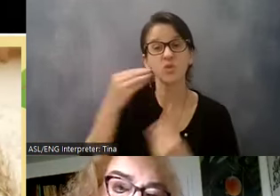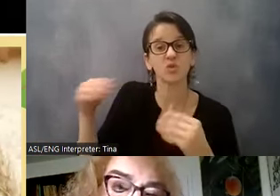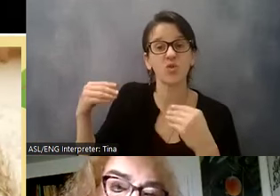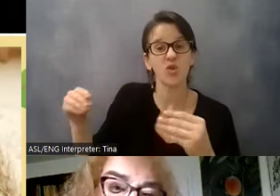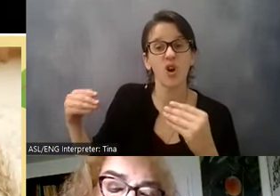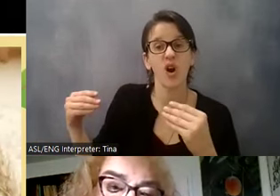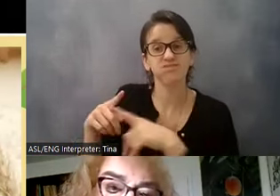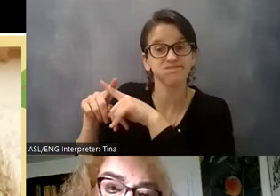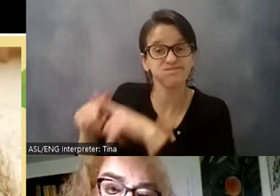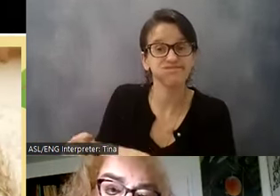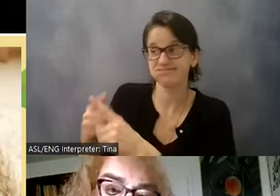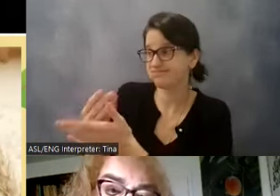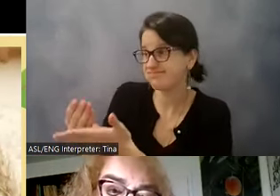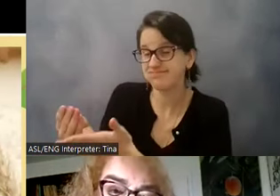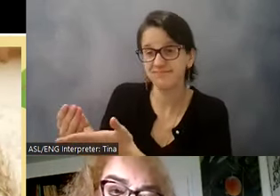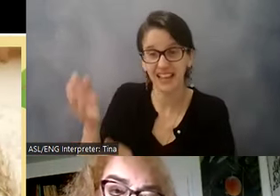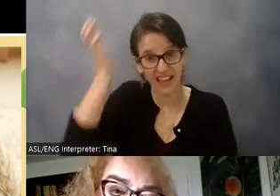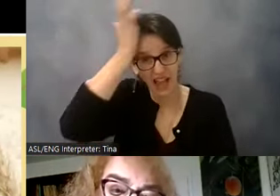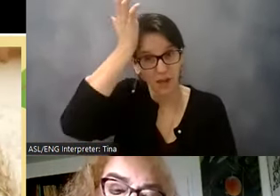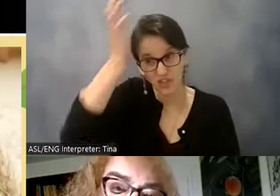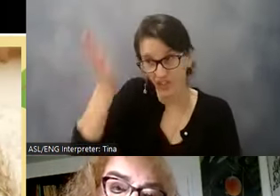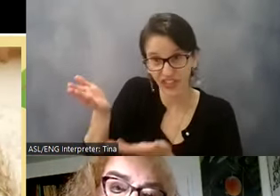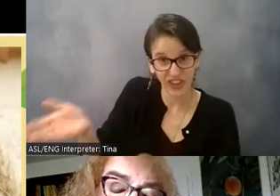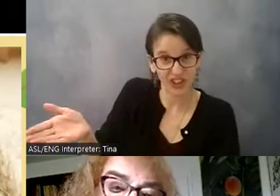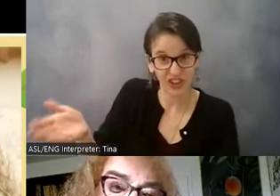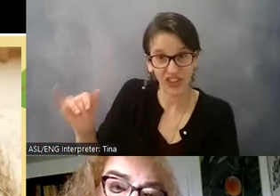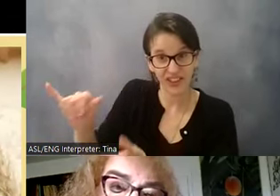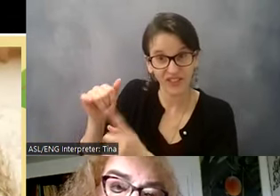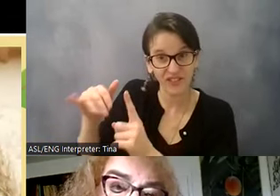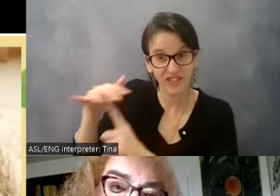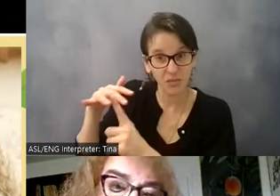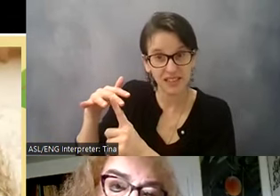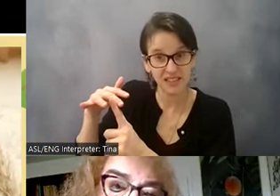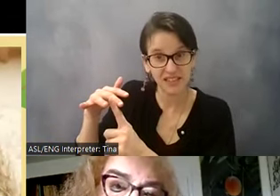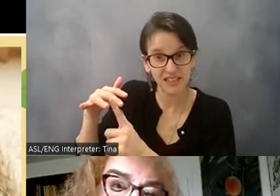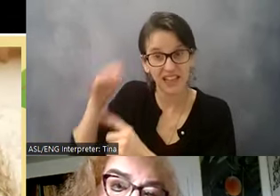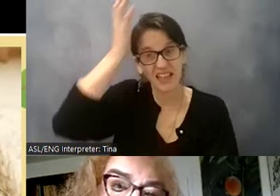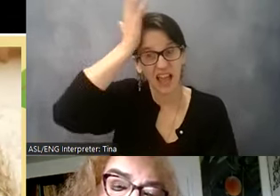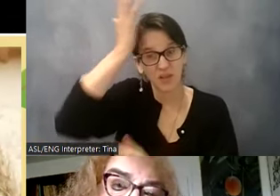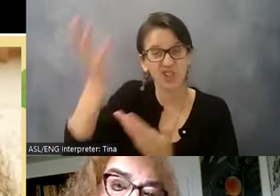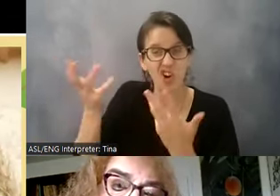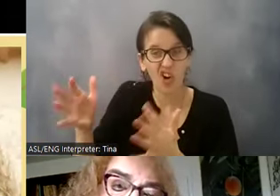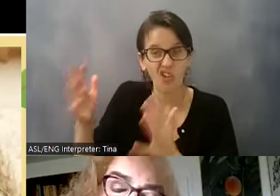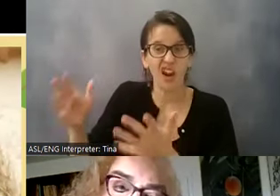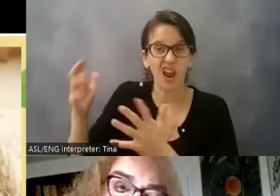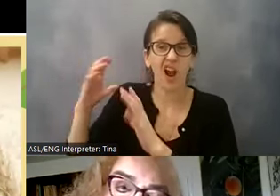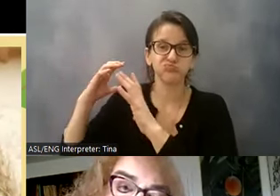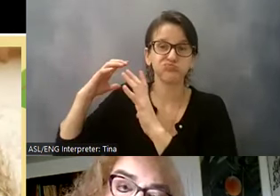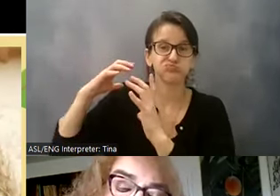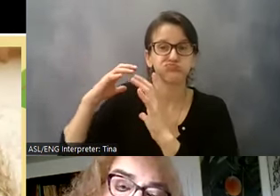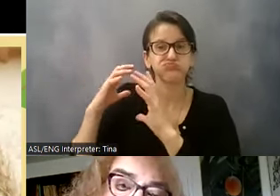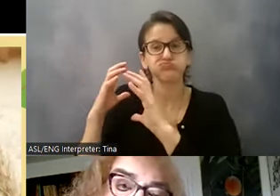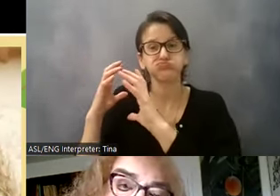Supermarket food, a cabbage in a supermarket environment has probably been in transit on a few